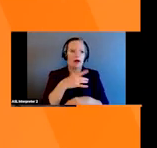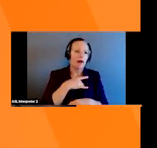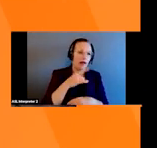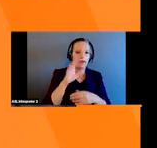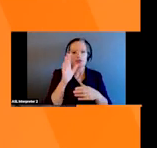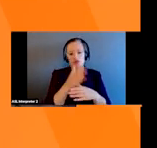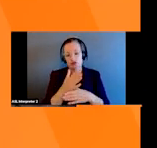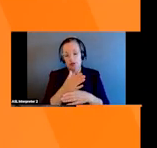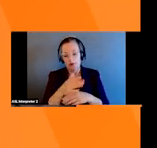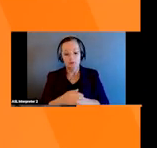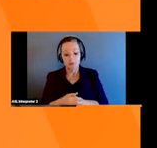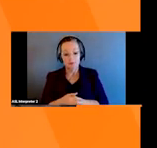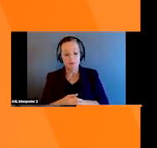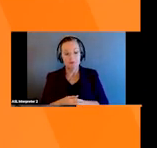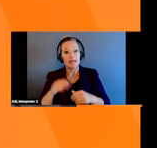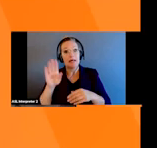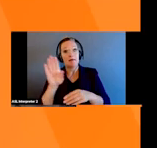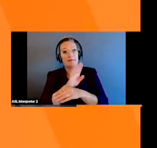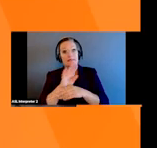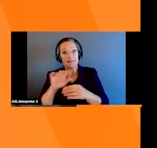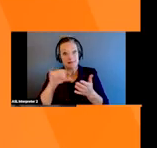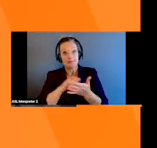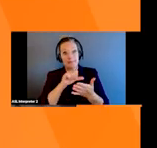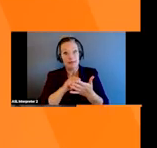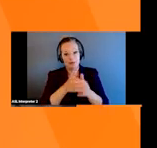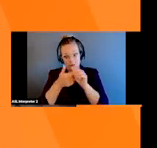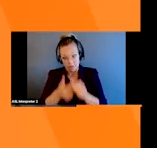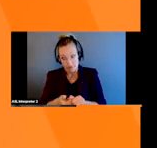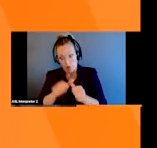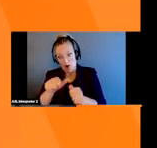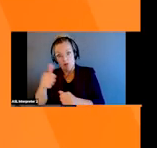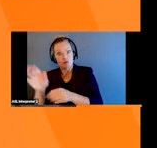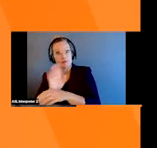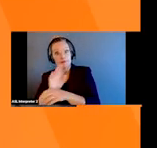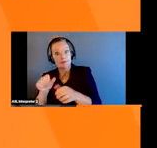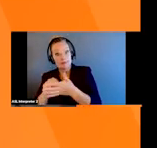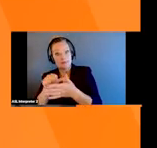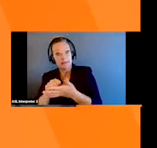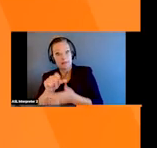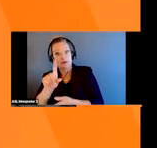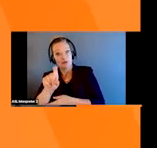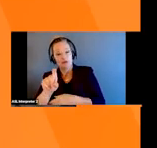Yes. So as a business page, you can follow other business pages. Correct, Judy. That is correct.